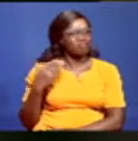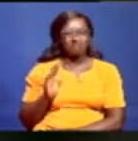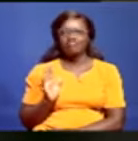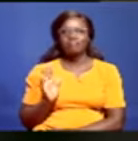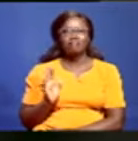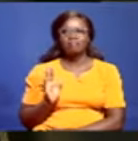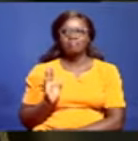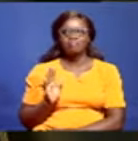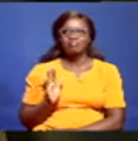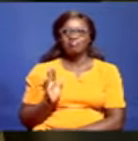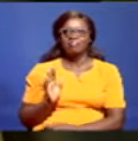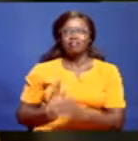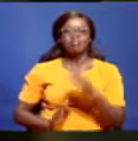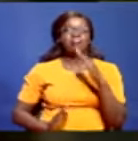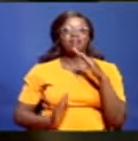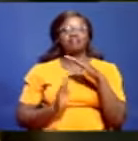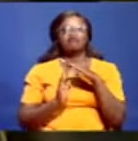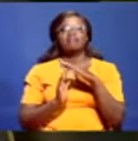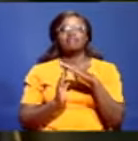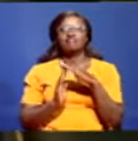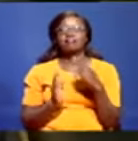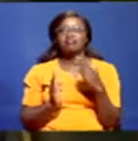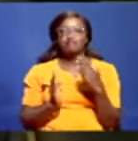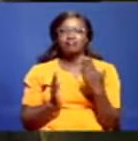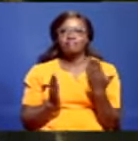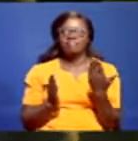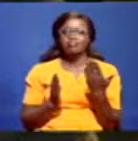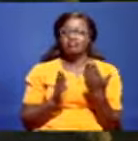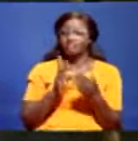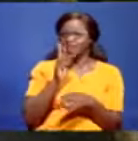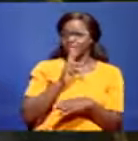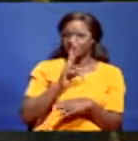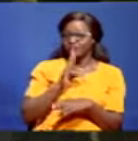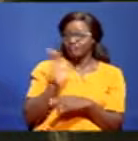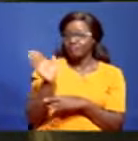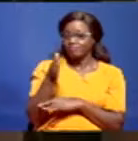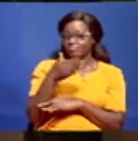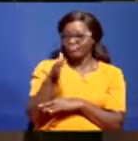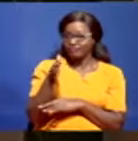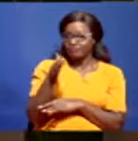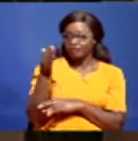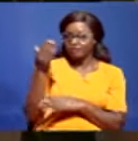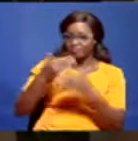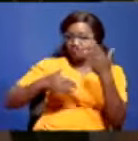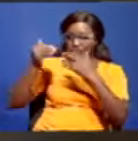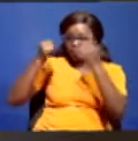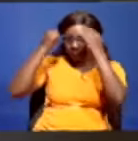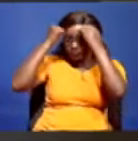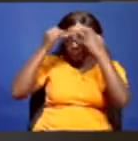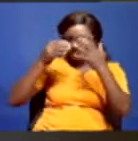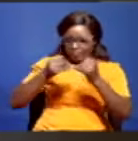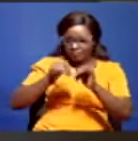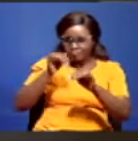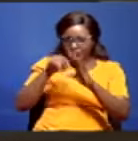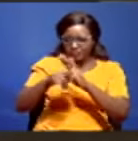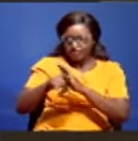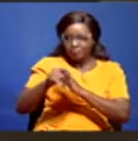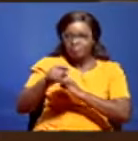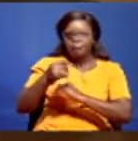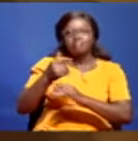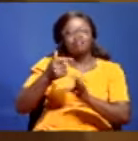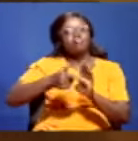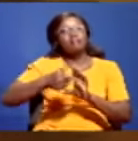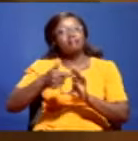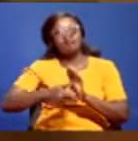From the top end. Action. Red Flag is a story of campus students trying to venture into the acting. Hey, Richard